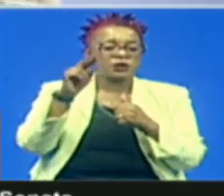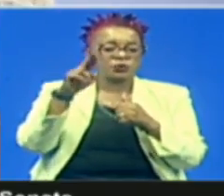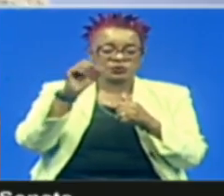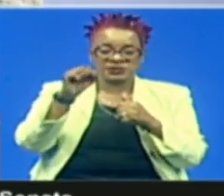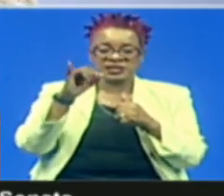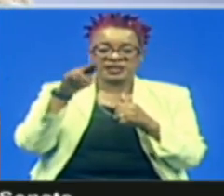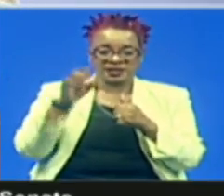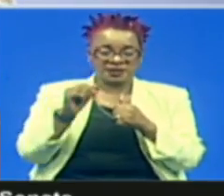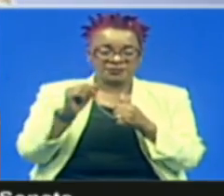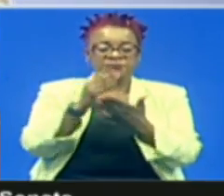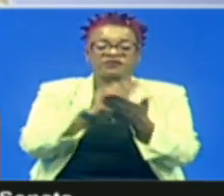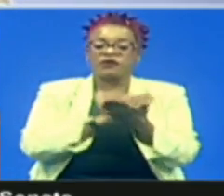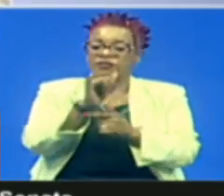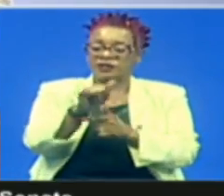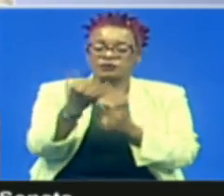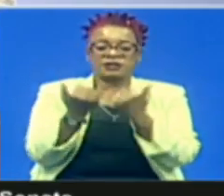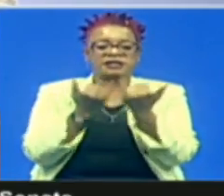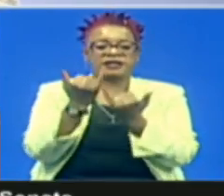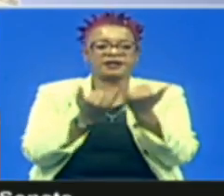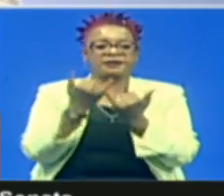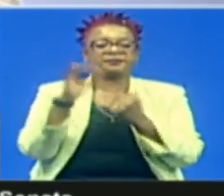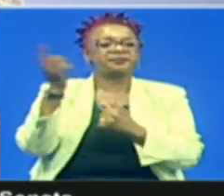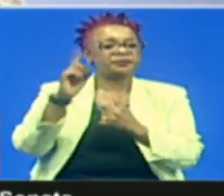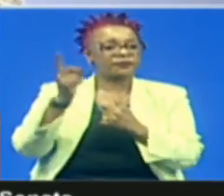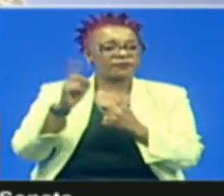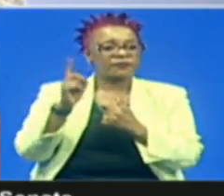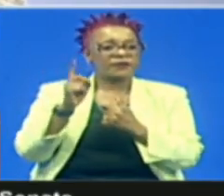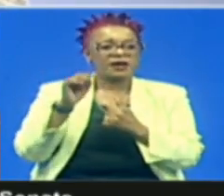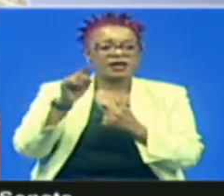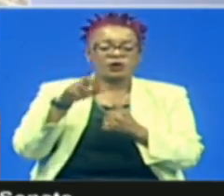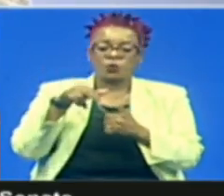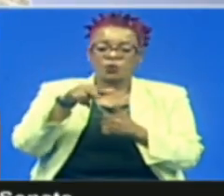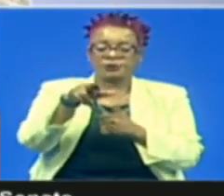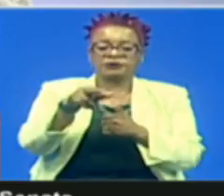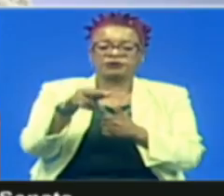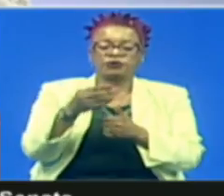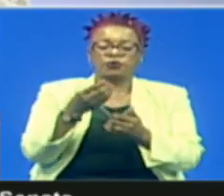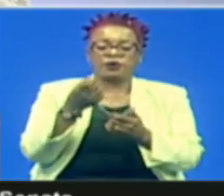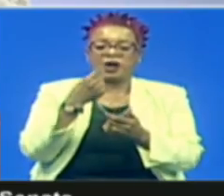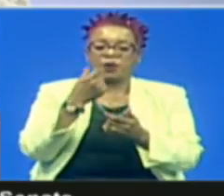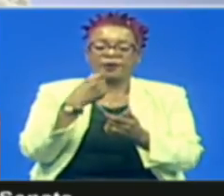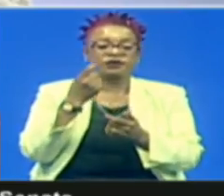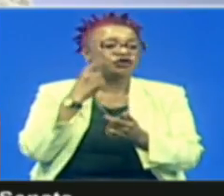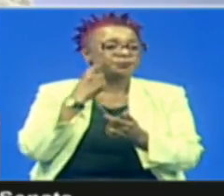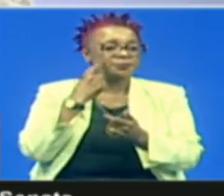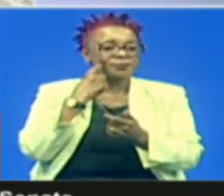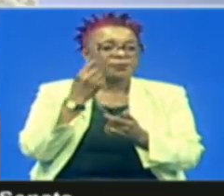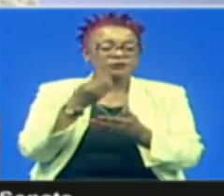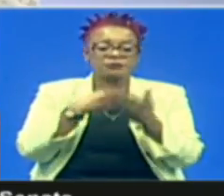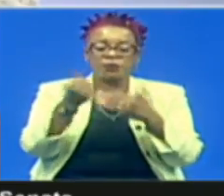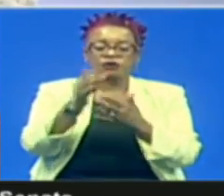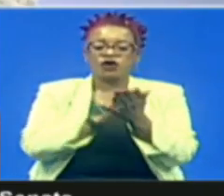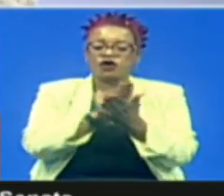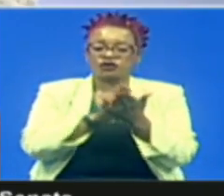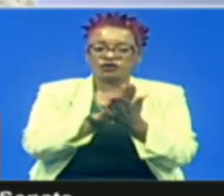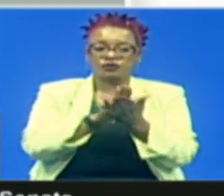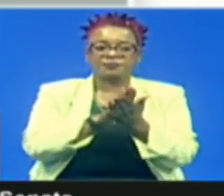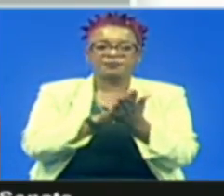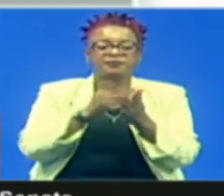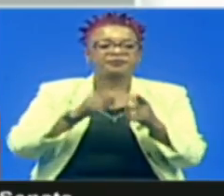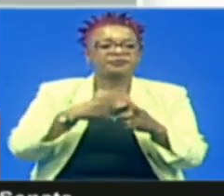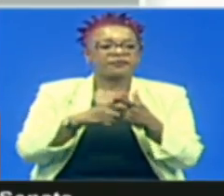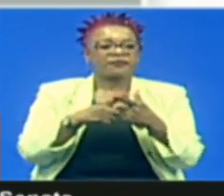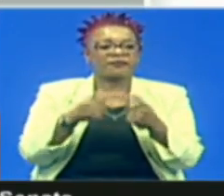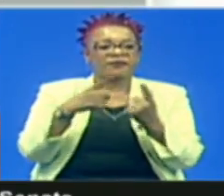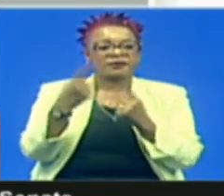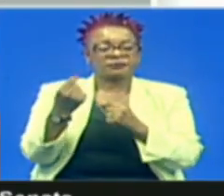before that, on a Saturday afternoon in Nairobi, Tom Mboya had walked into a chemist's shop. He had bought a bottle of lotion and chatted to the chanists and